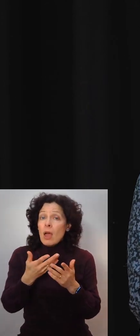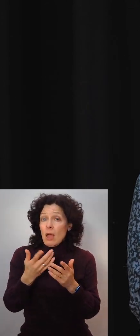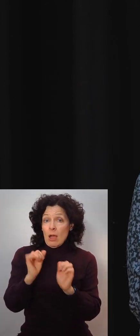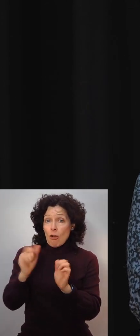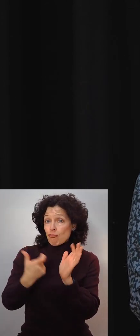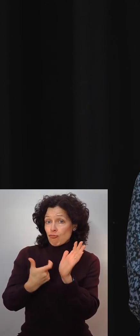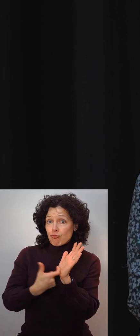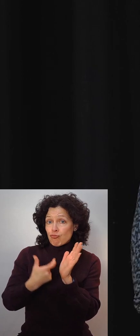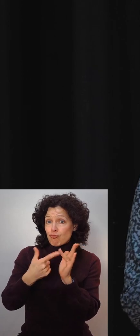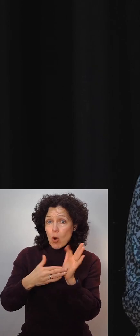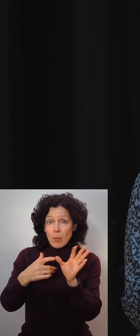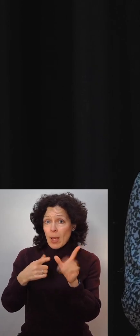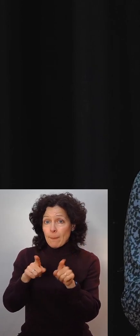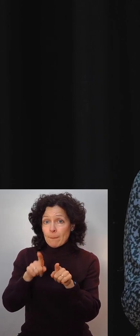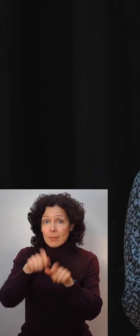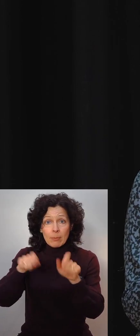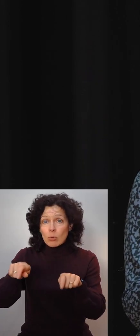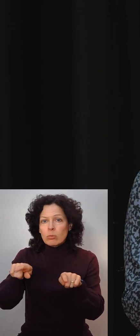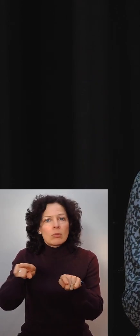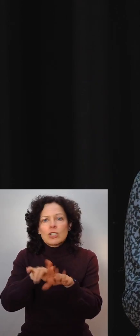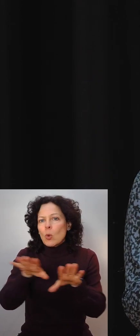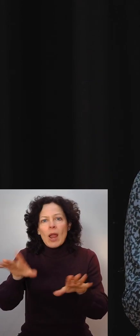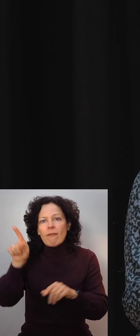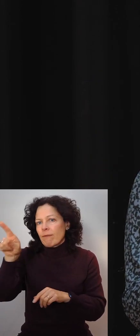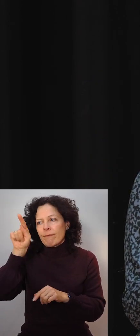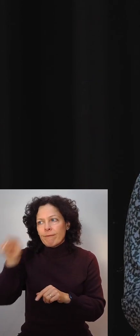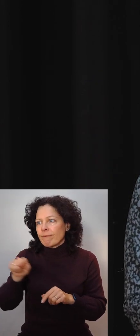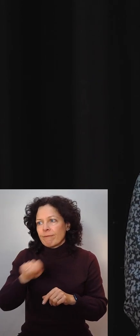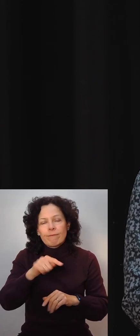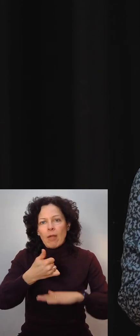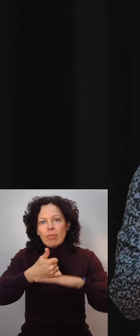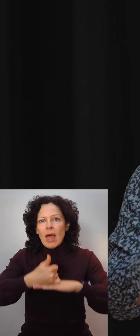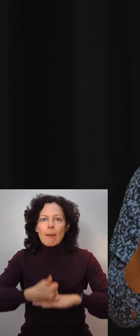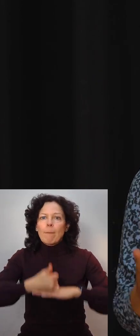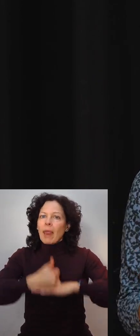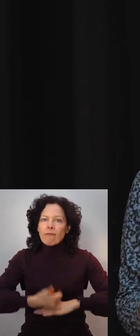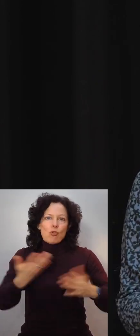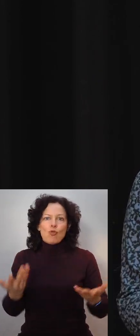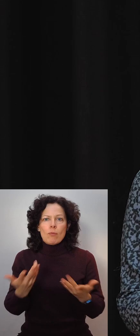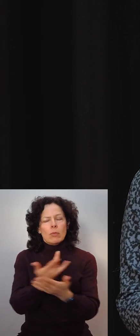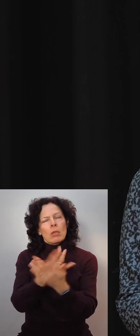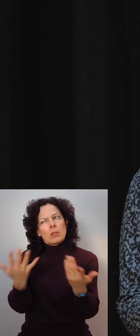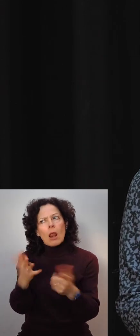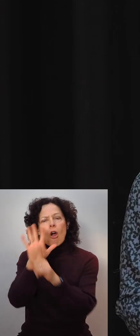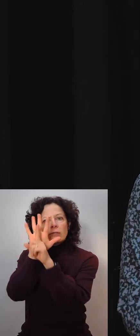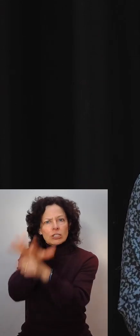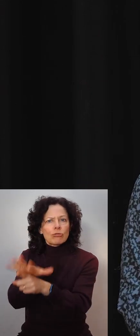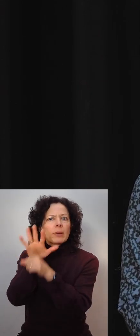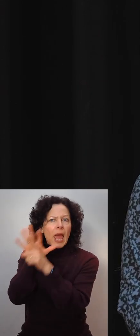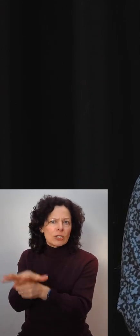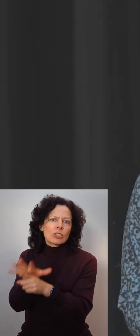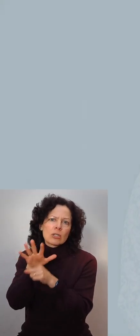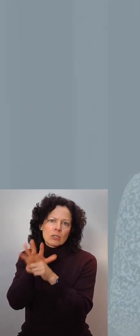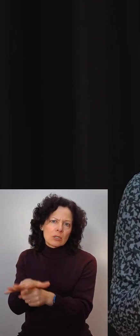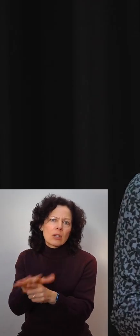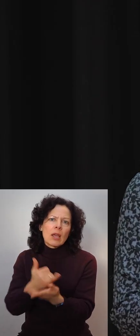have that same platform. And there is still huge discrimination against Roma